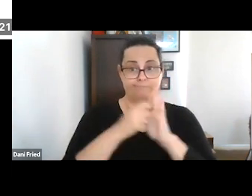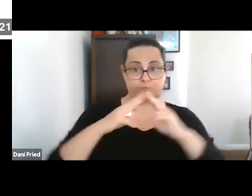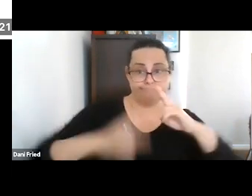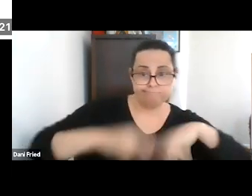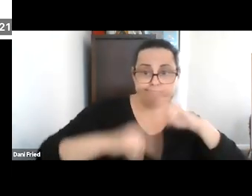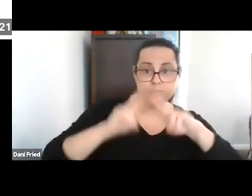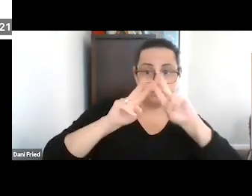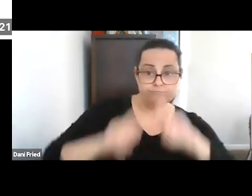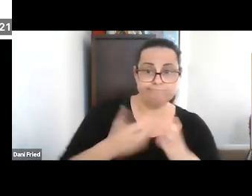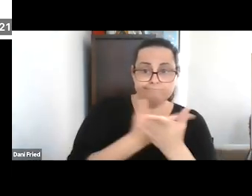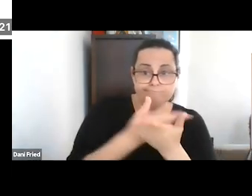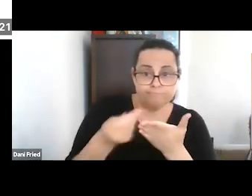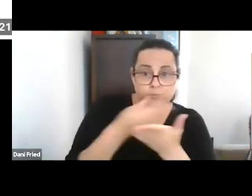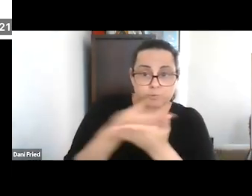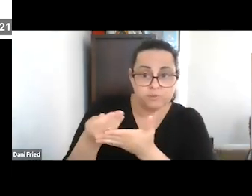help